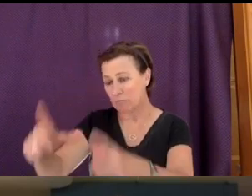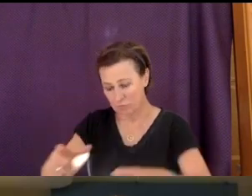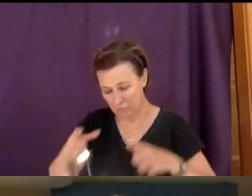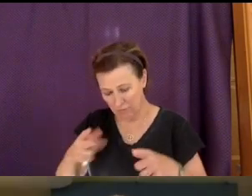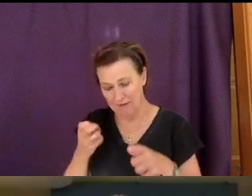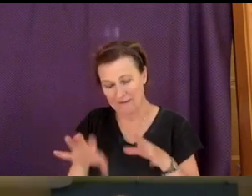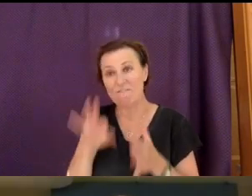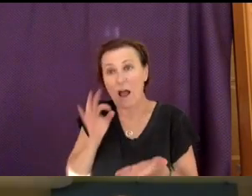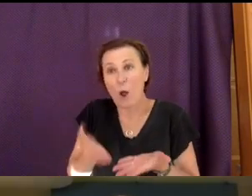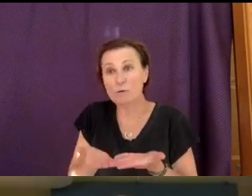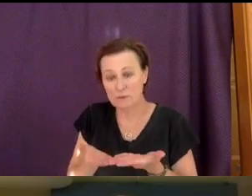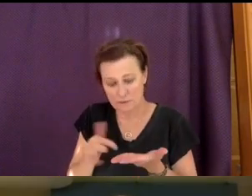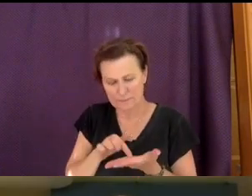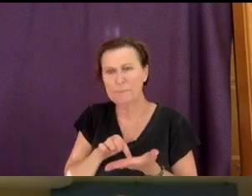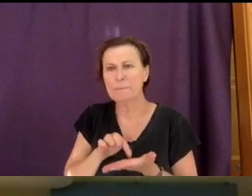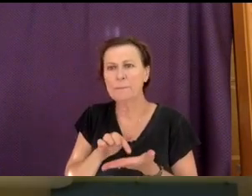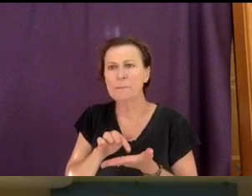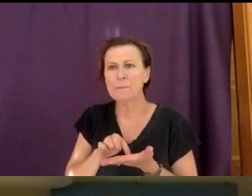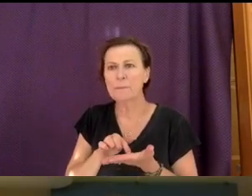says,